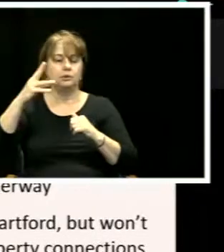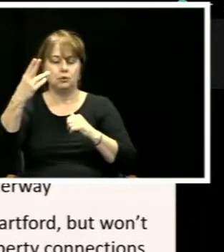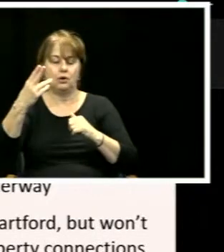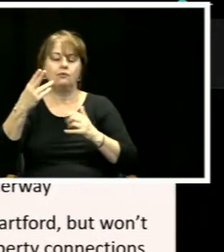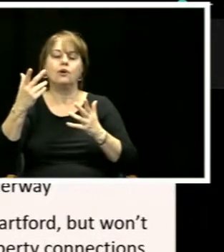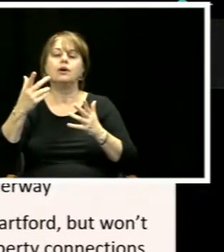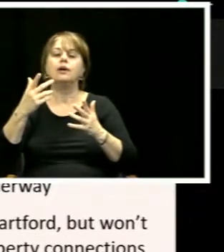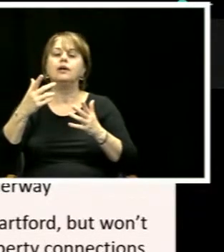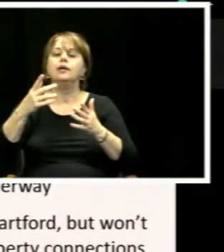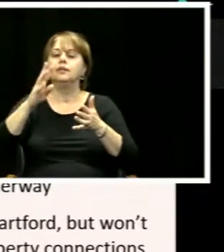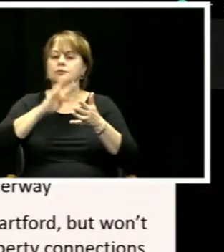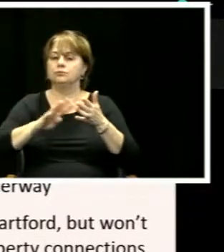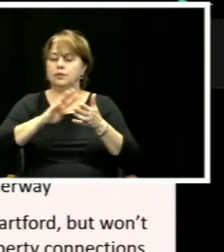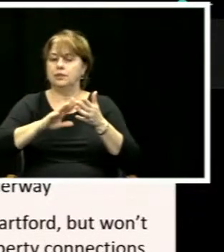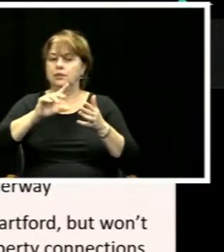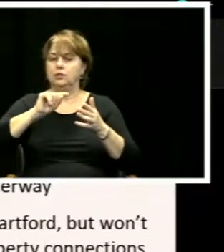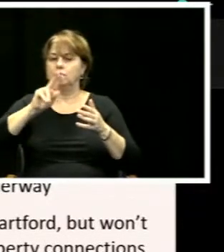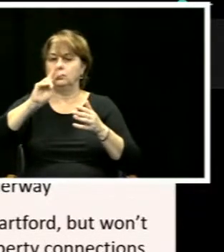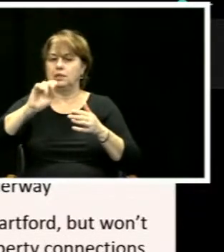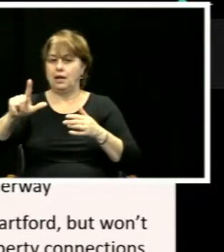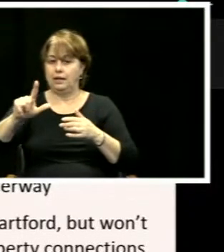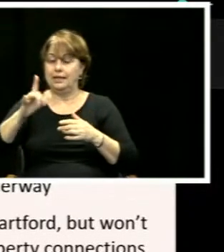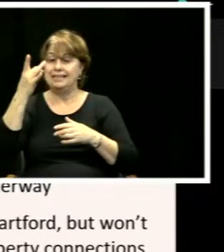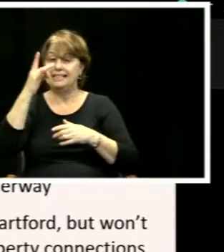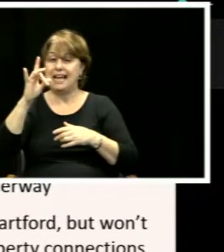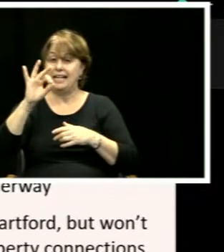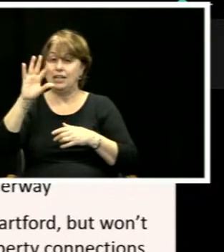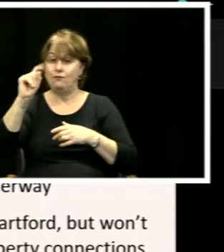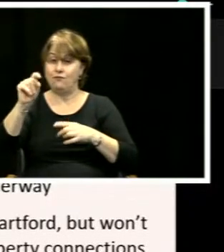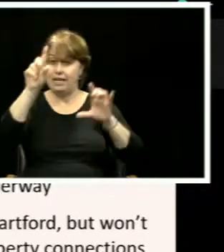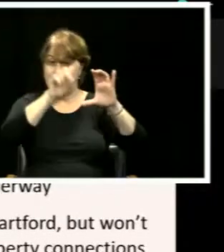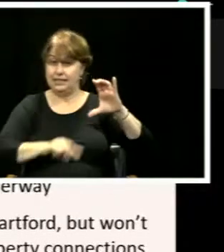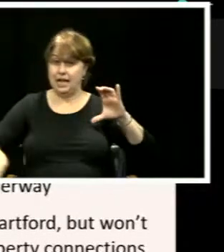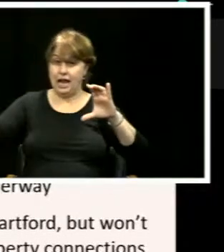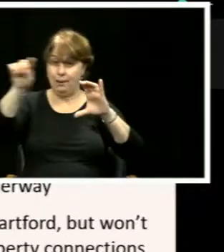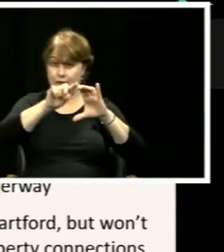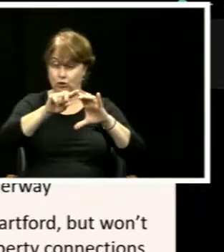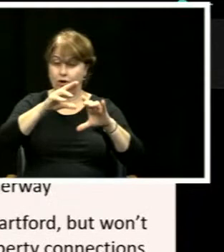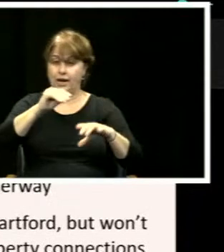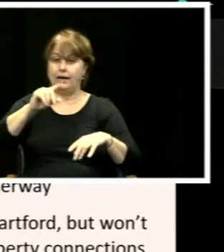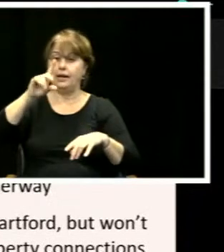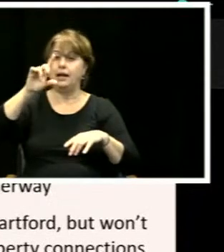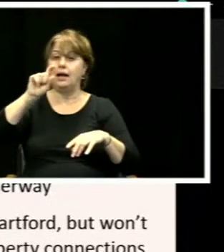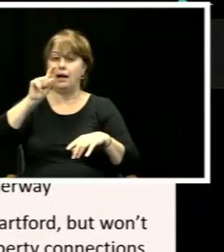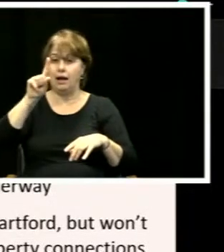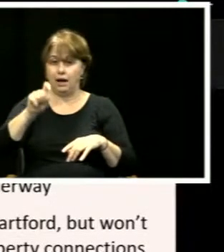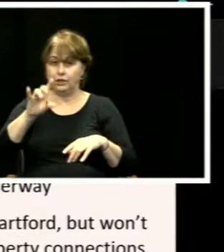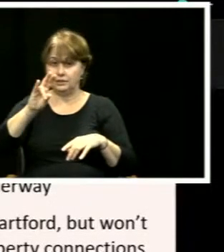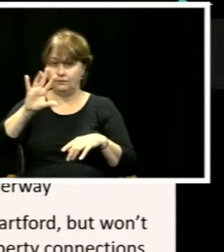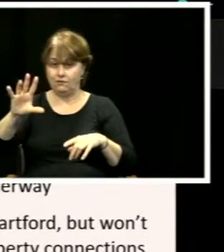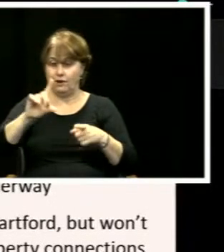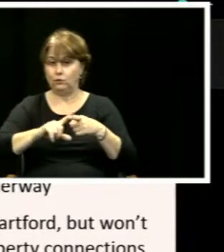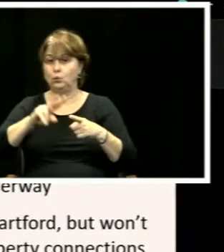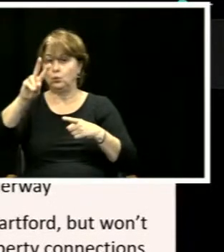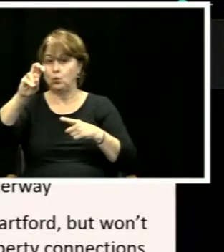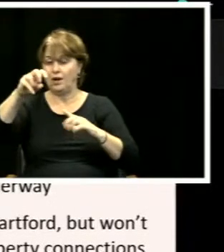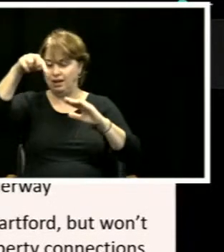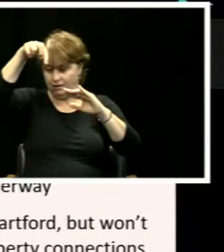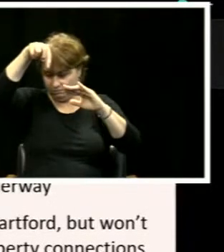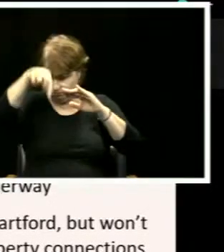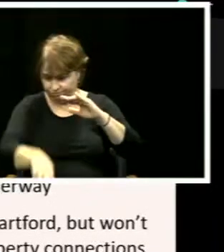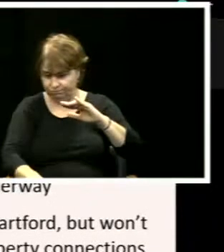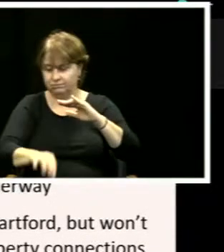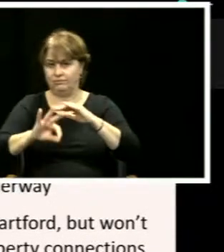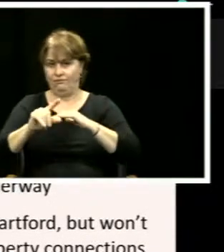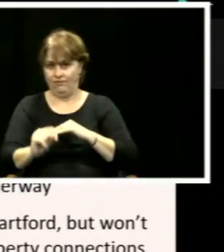Tunnel. That tunnel is 18 feet in diameter, and it's 175 to 200 feet below the ground. We